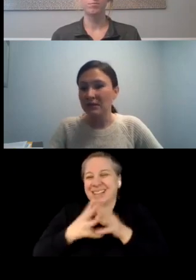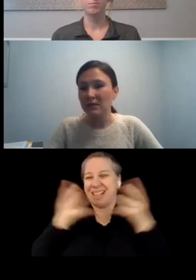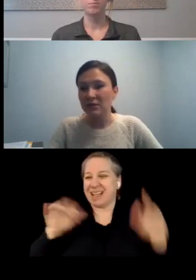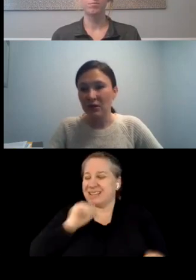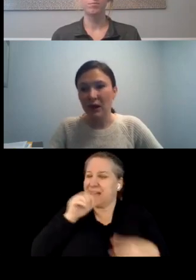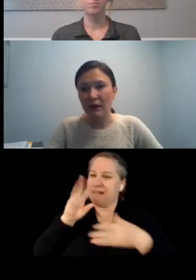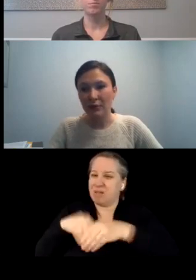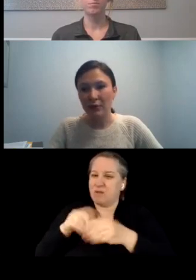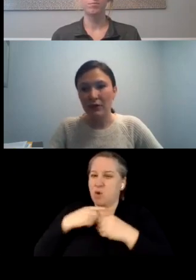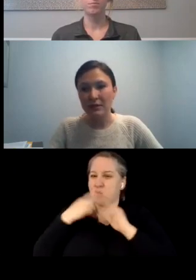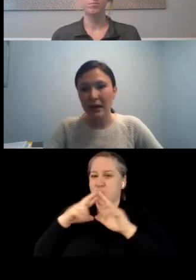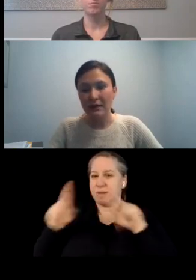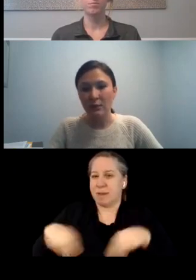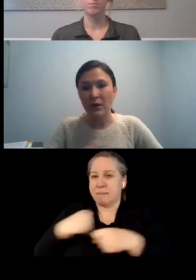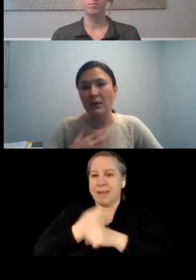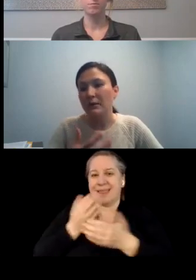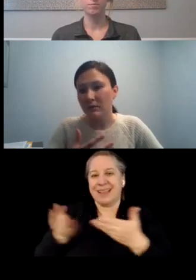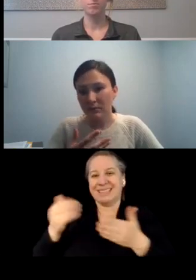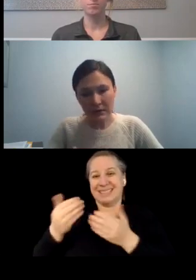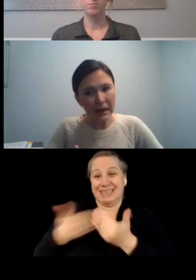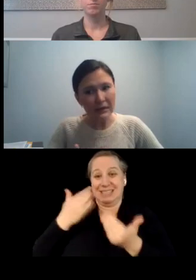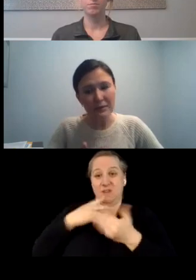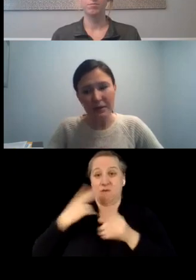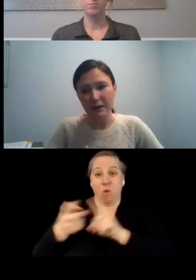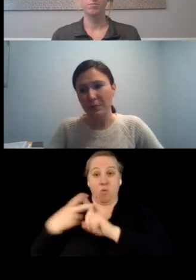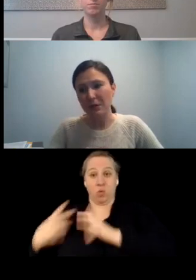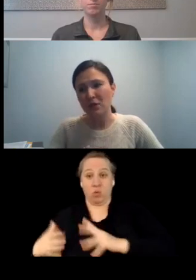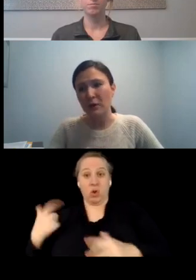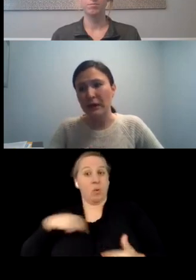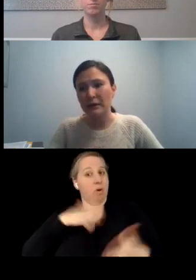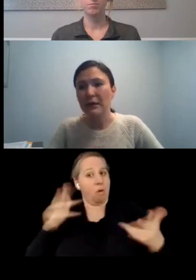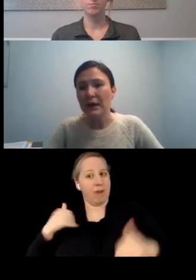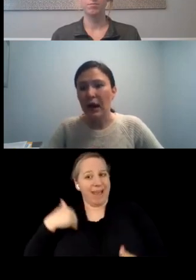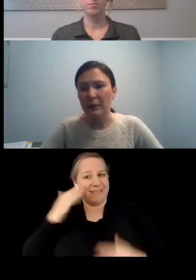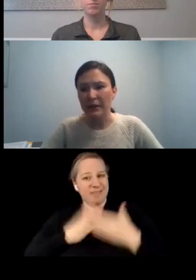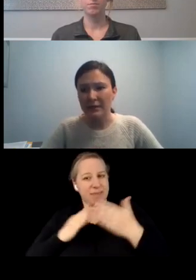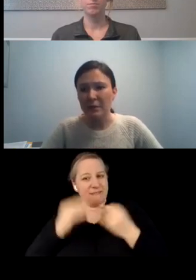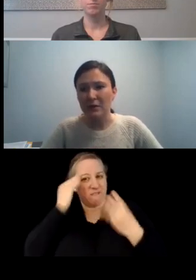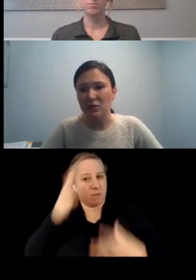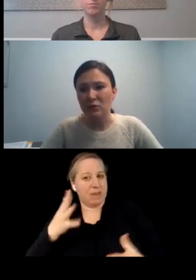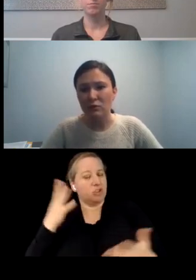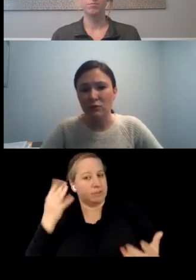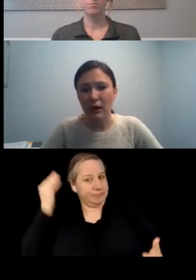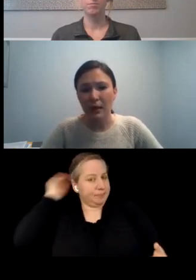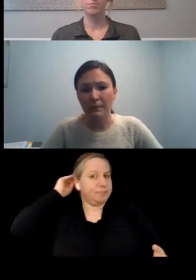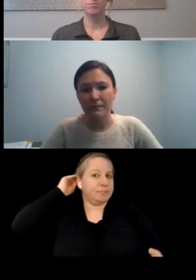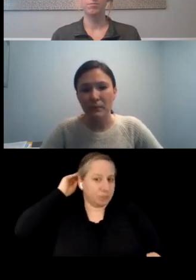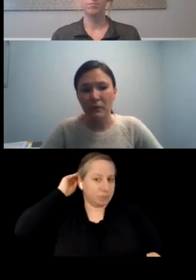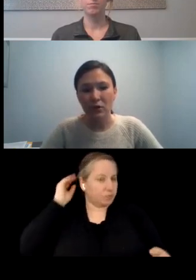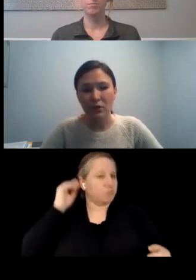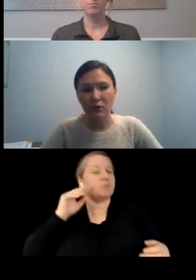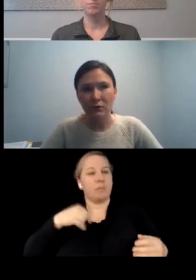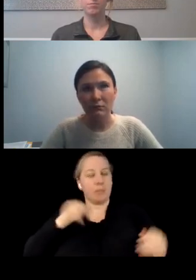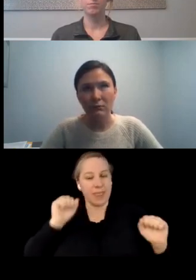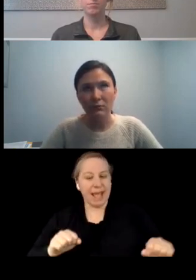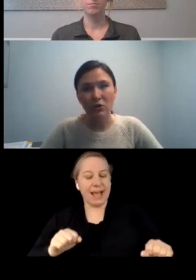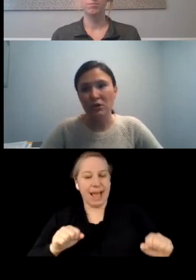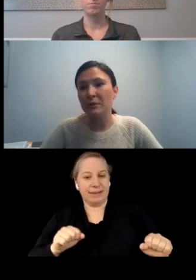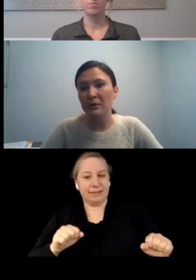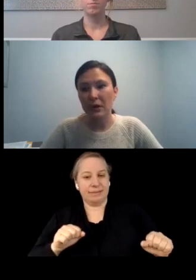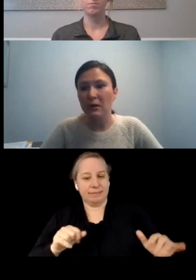just makes things easier on the recruiting side is that we already have some of that information going in and can speak to